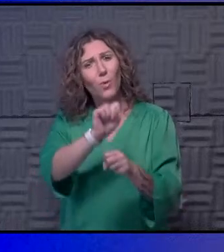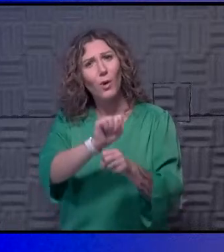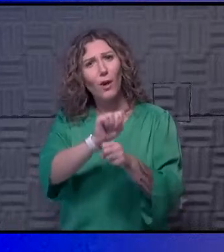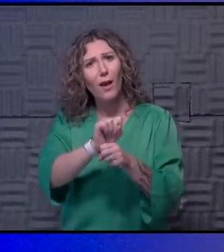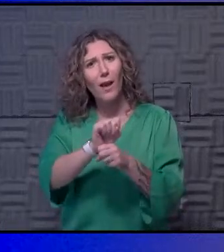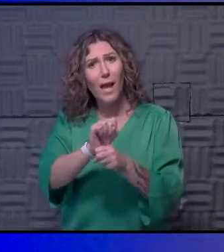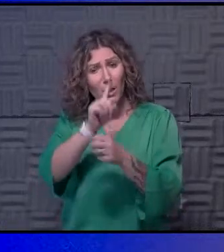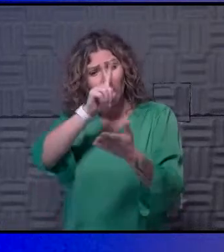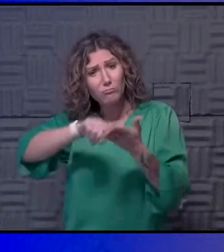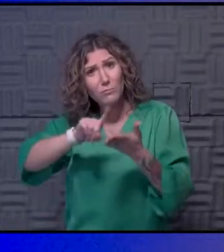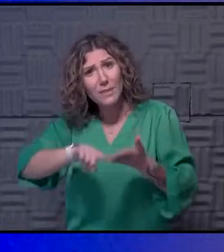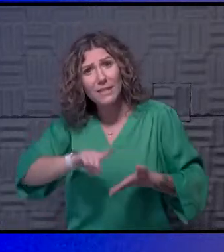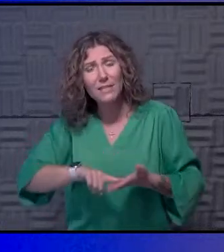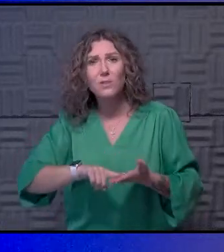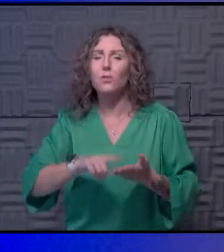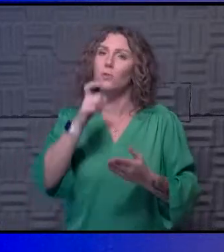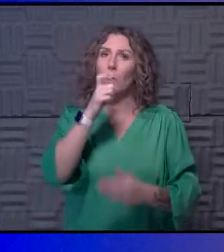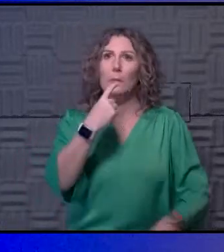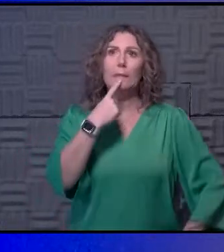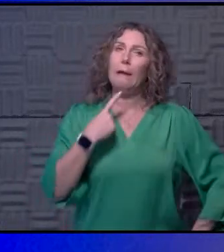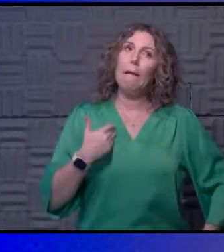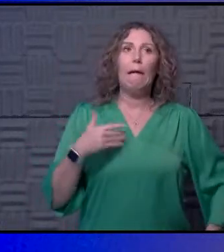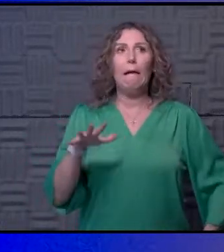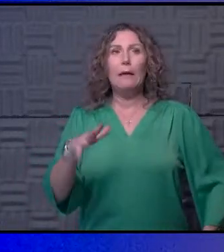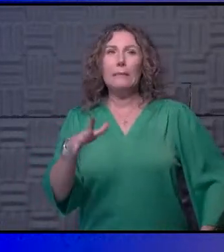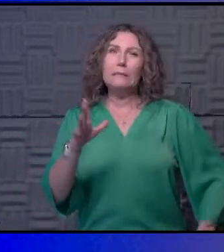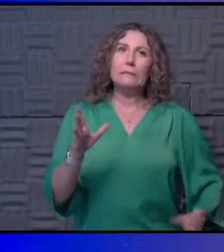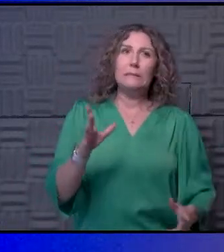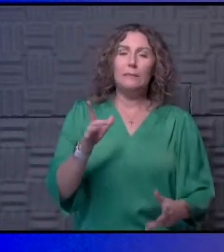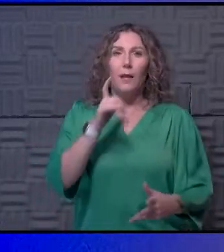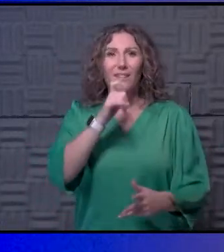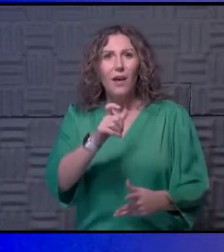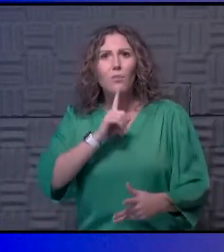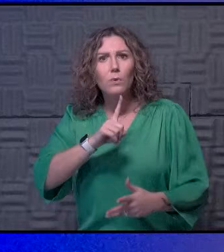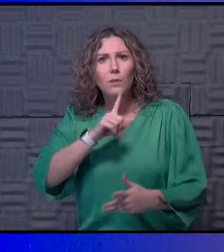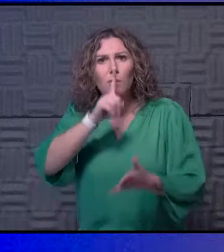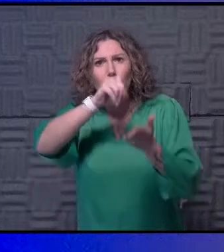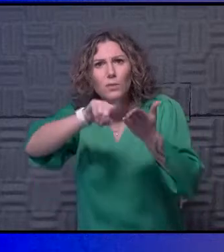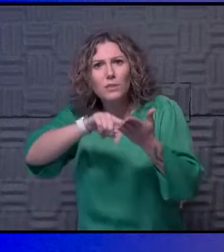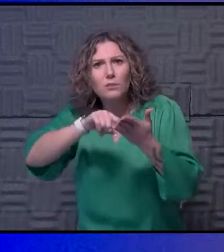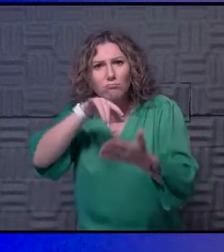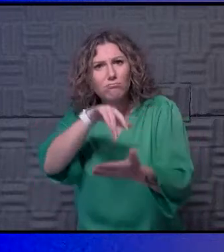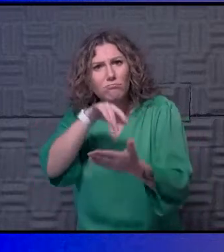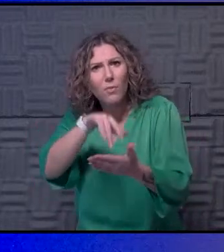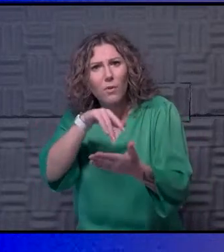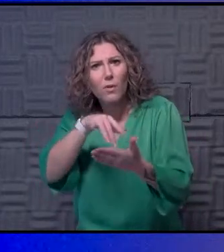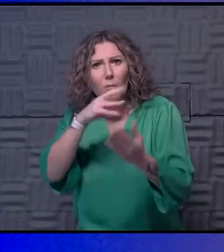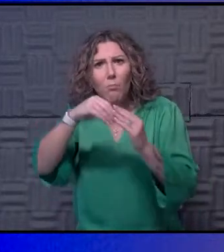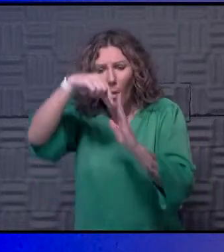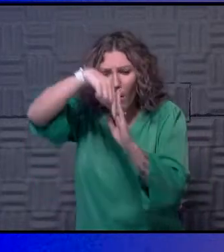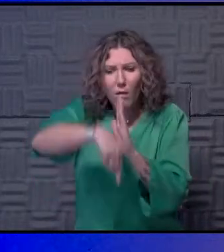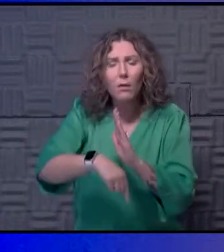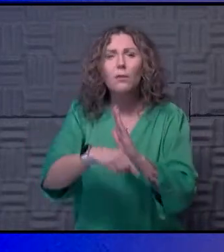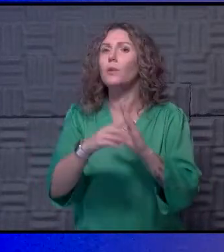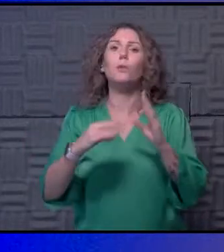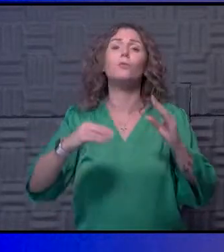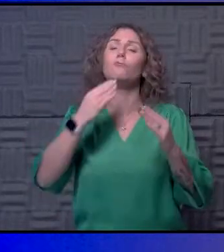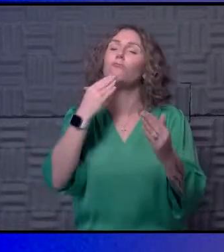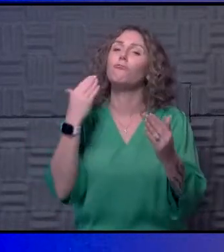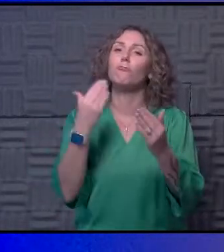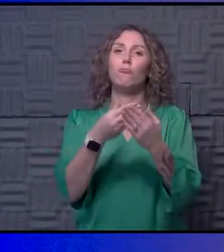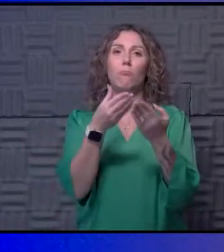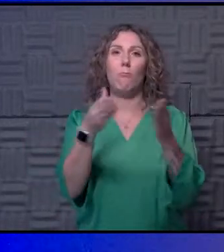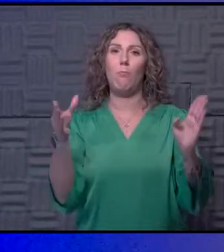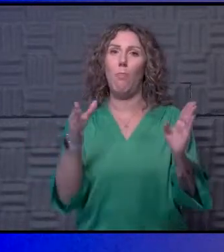your research to look at that. Don't just say you're hesitant and not examine it further. There are now good public data